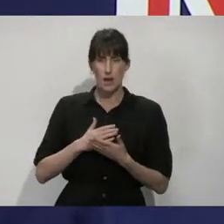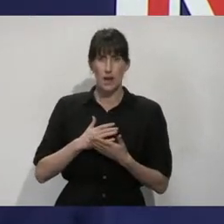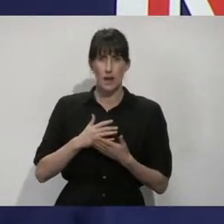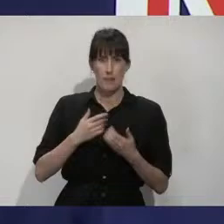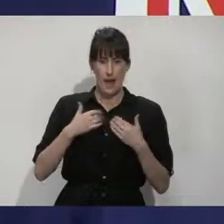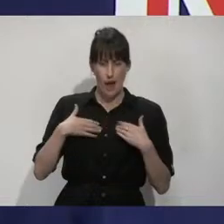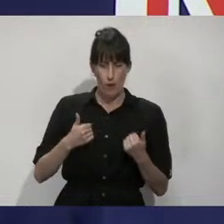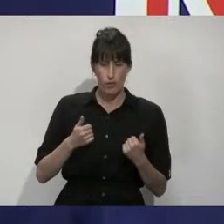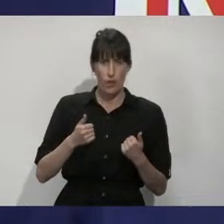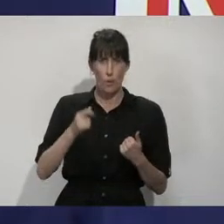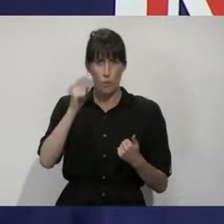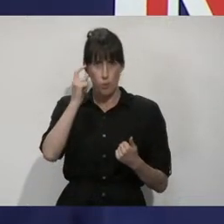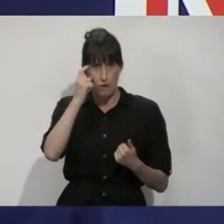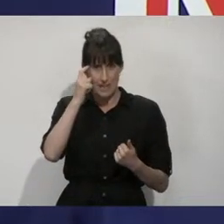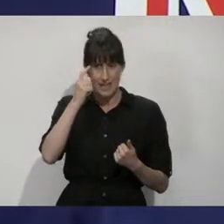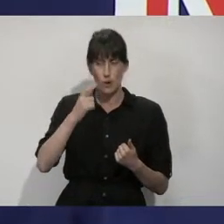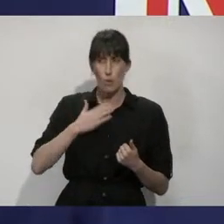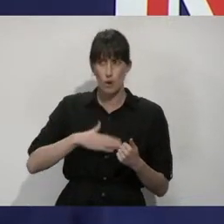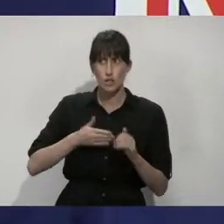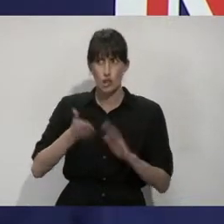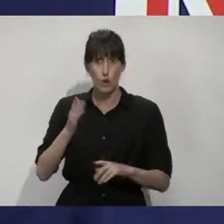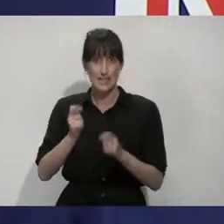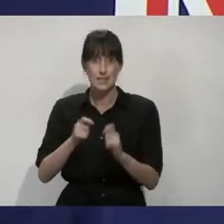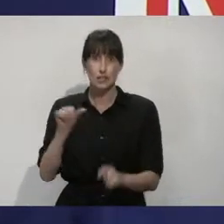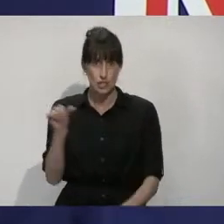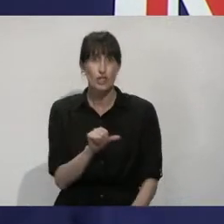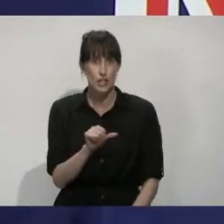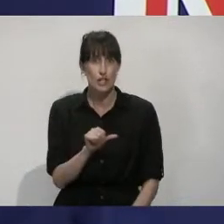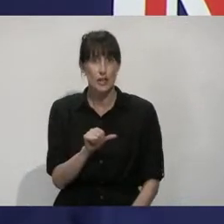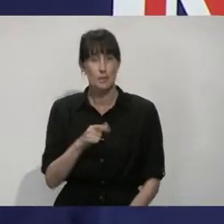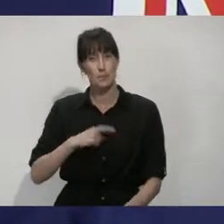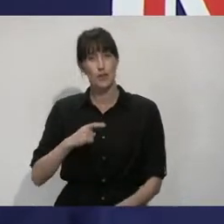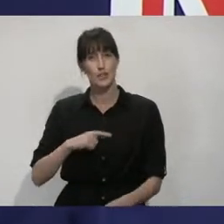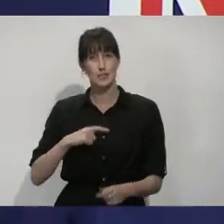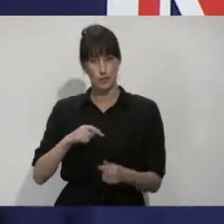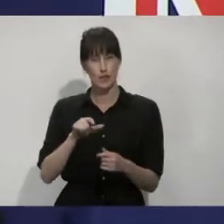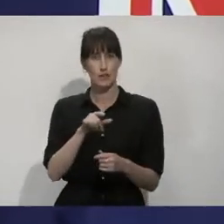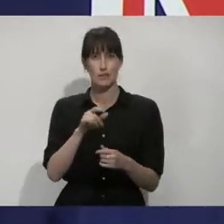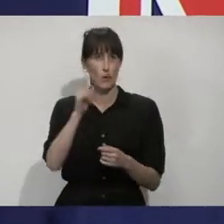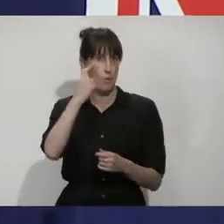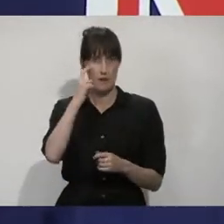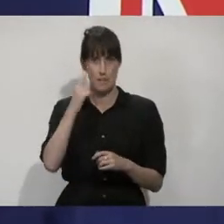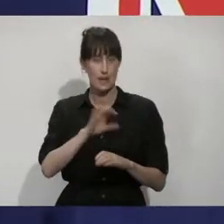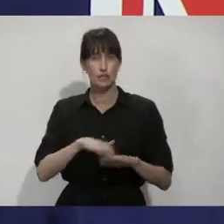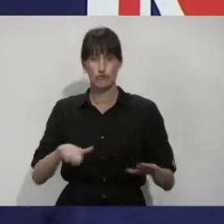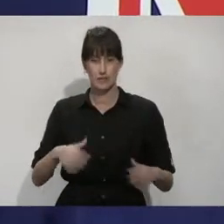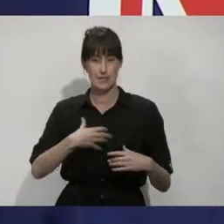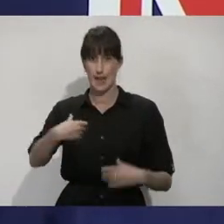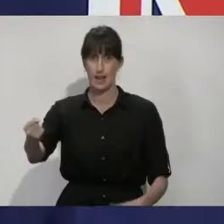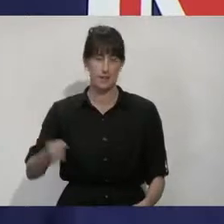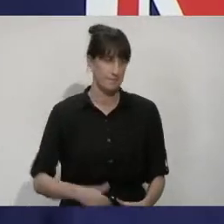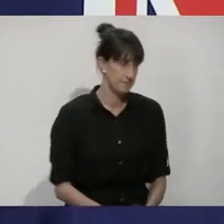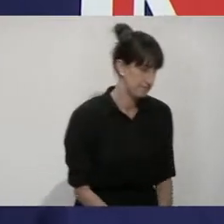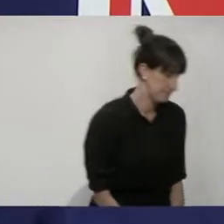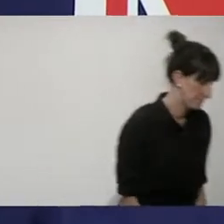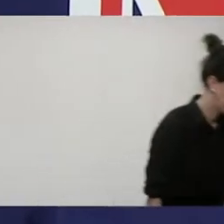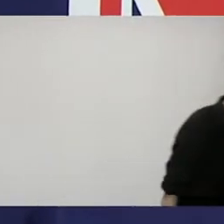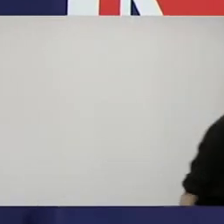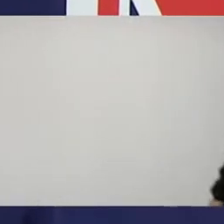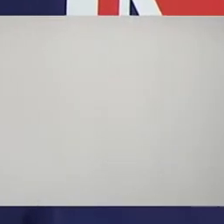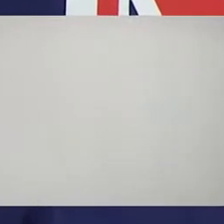should do the right thing, and those sorts of rumours certainly don't help. We'll open to question. Tova. That second case, which is under